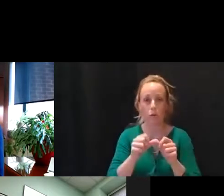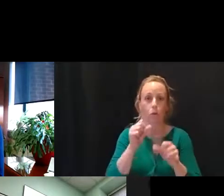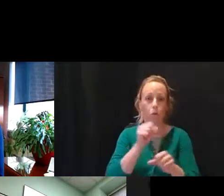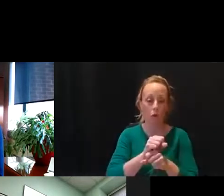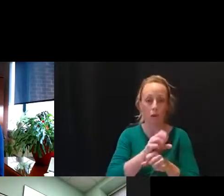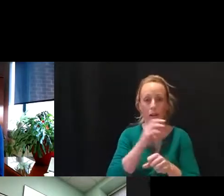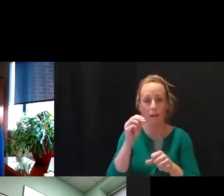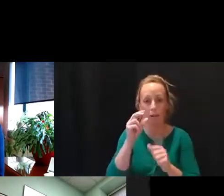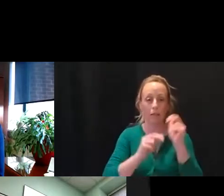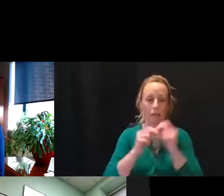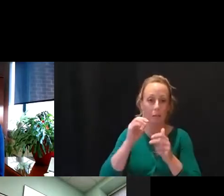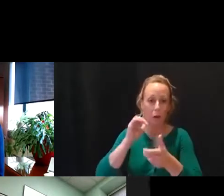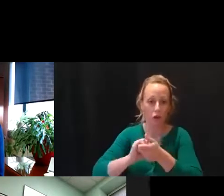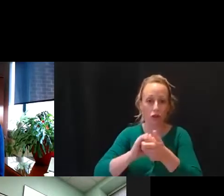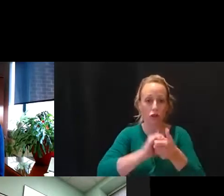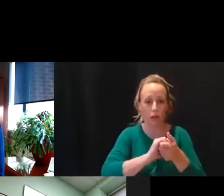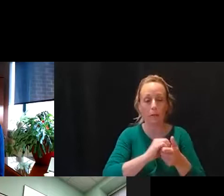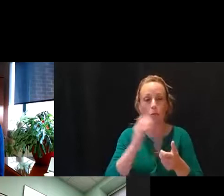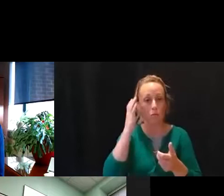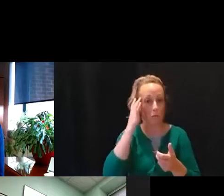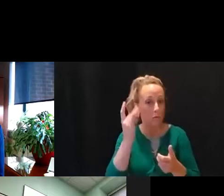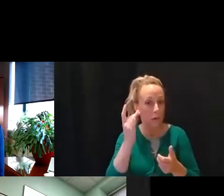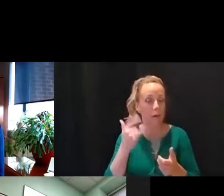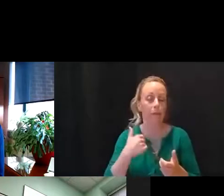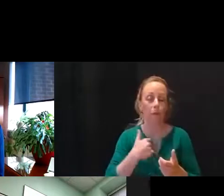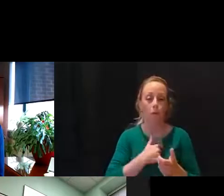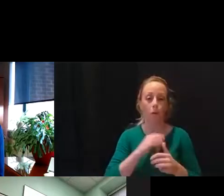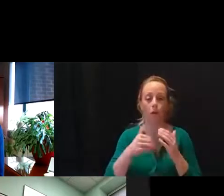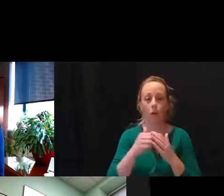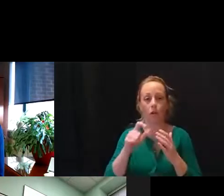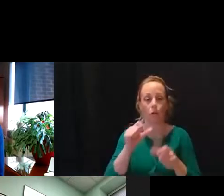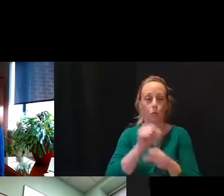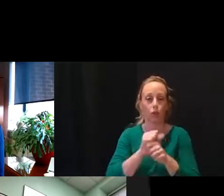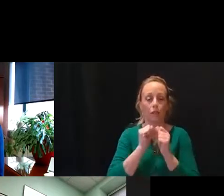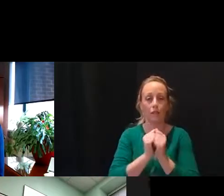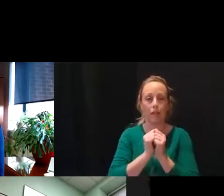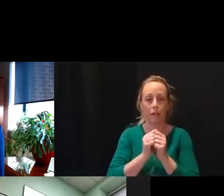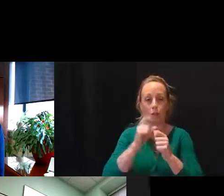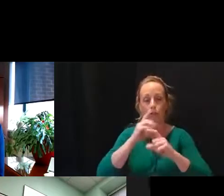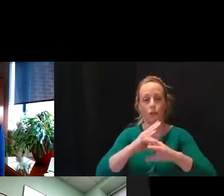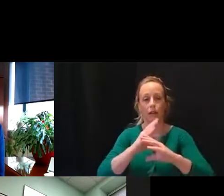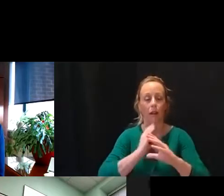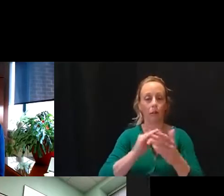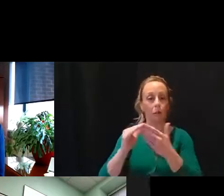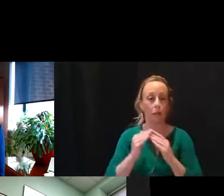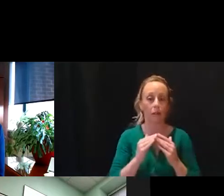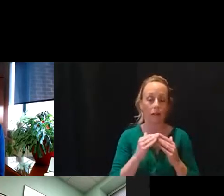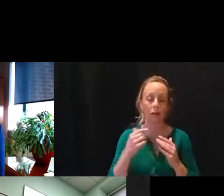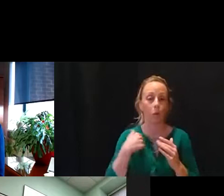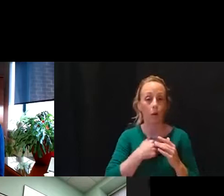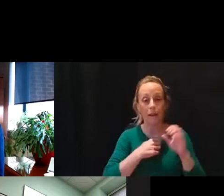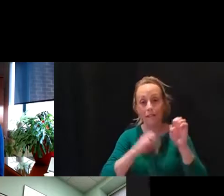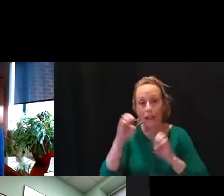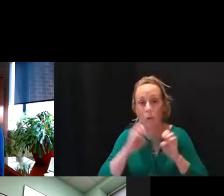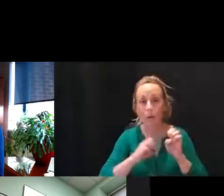maintaining partnerships so that we are all working together to protect our community. We are evaluating our